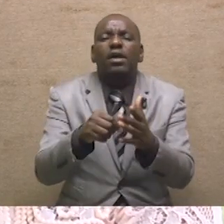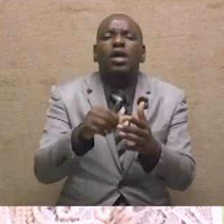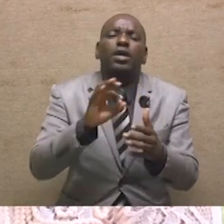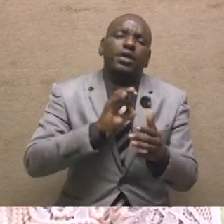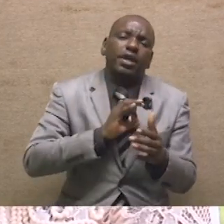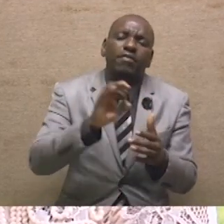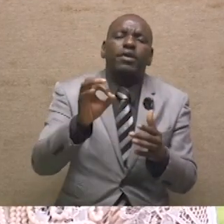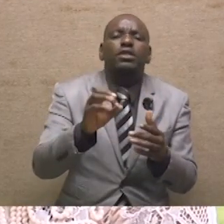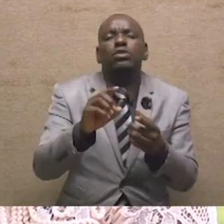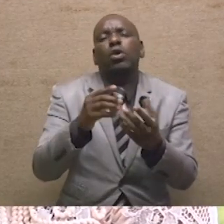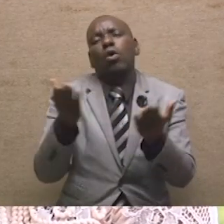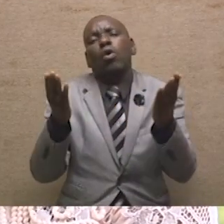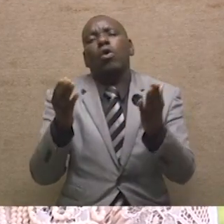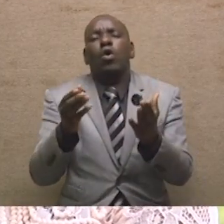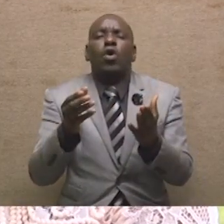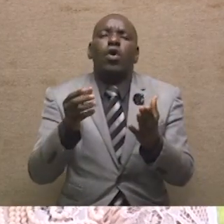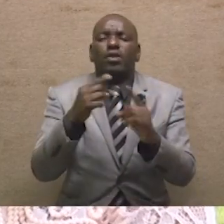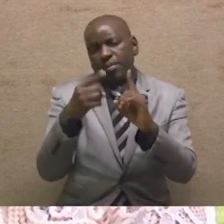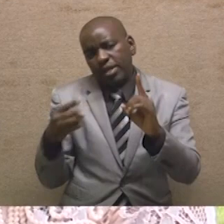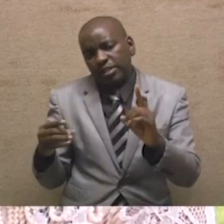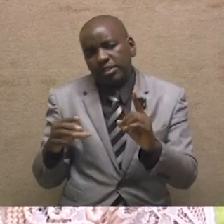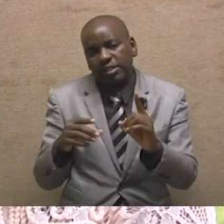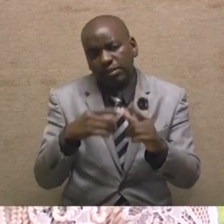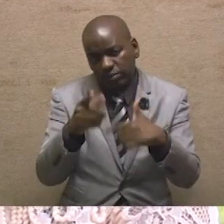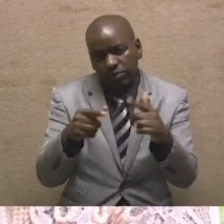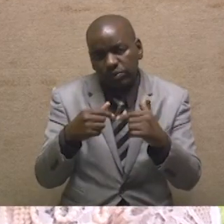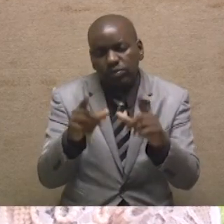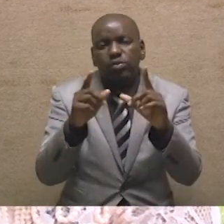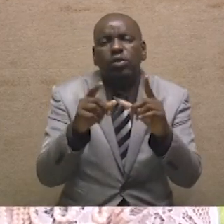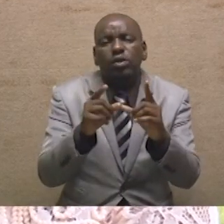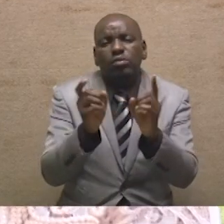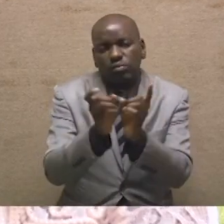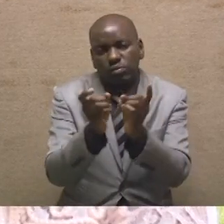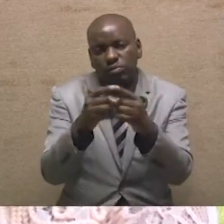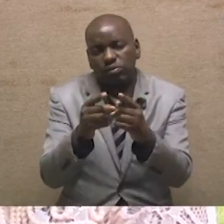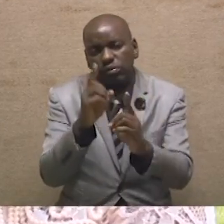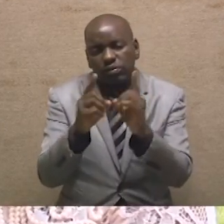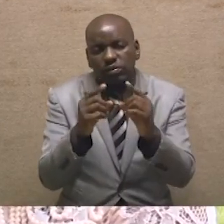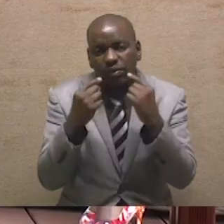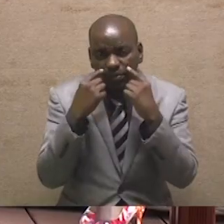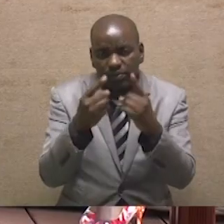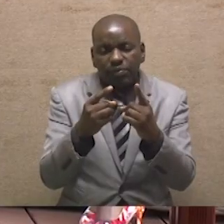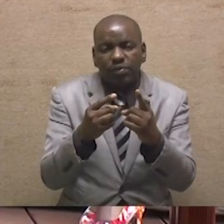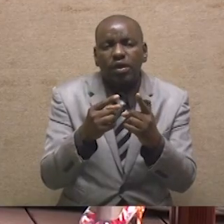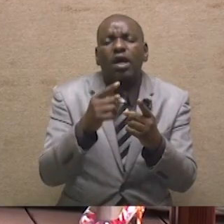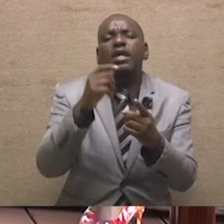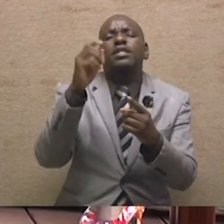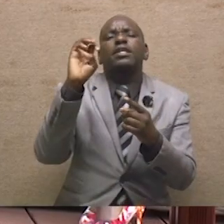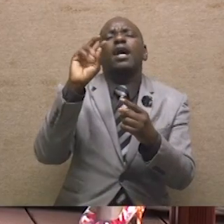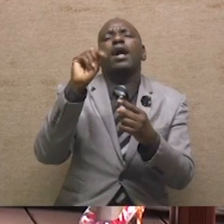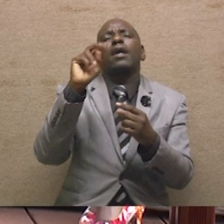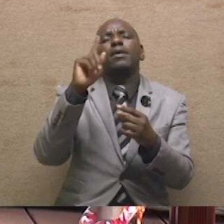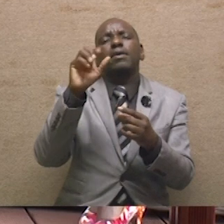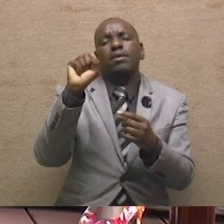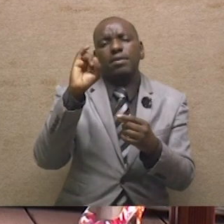think that we need to advocate that the government or the ministry embraces these schools and then they go on the same table and we think along the lines of But